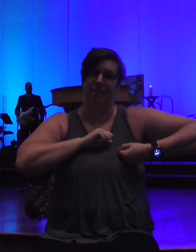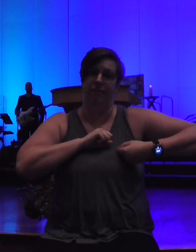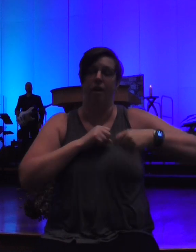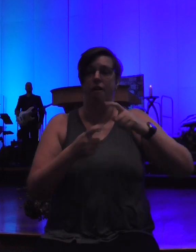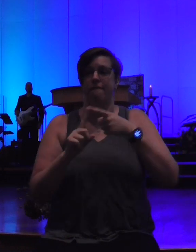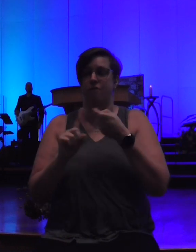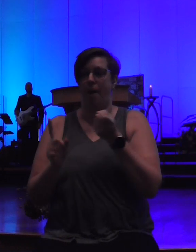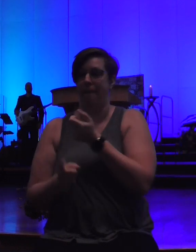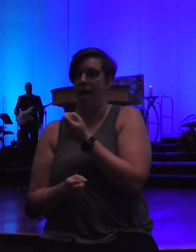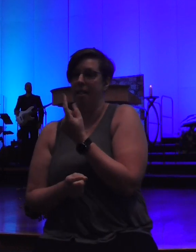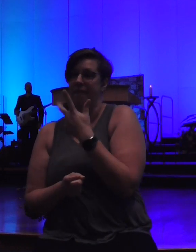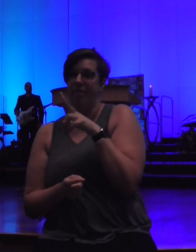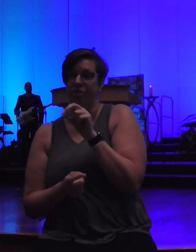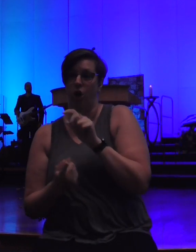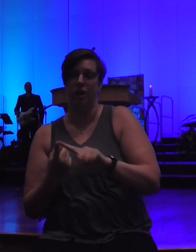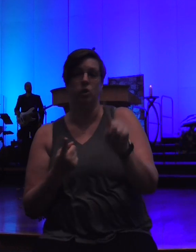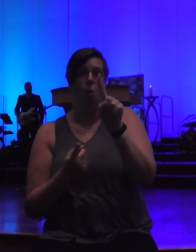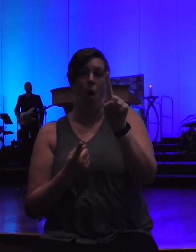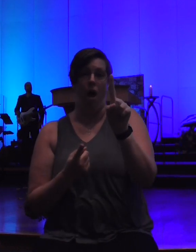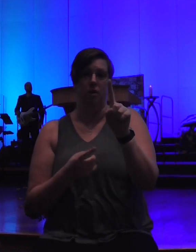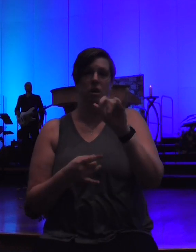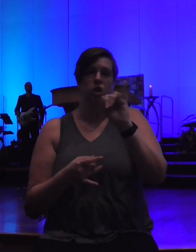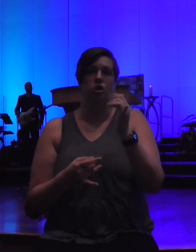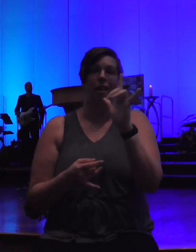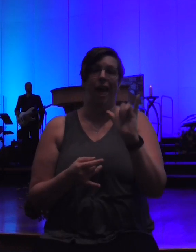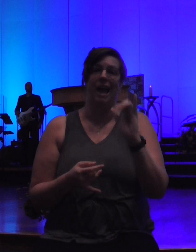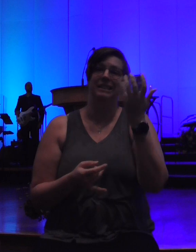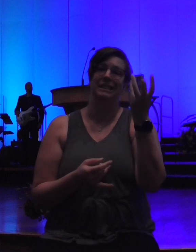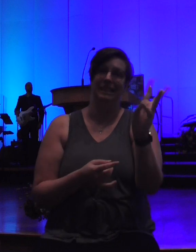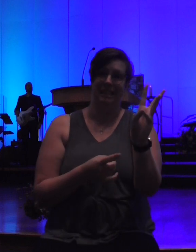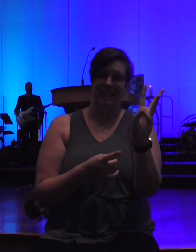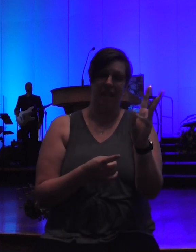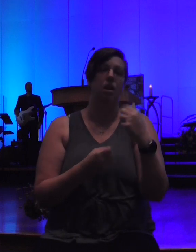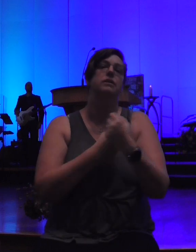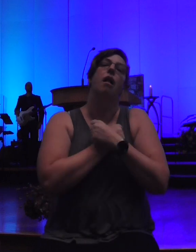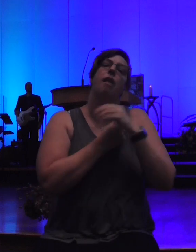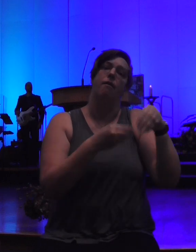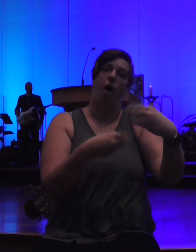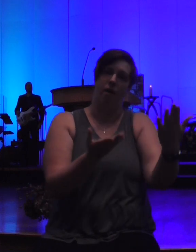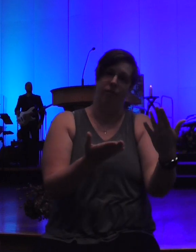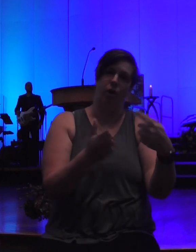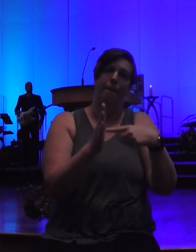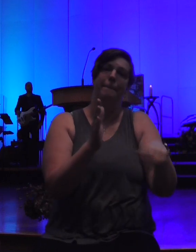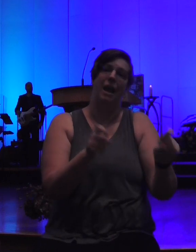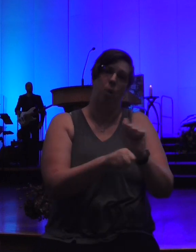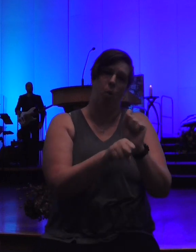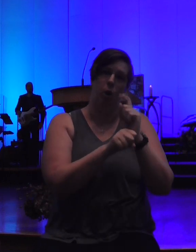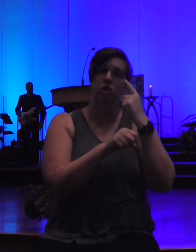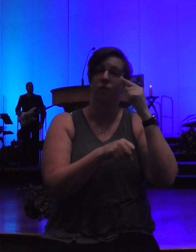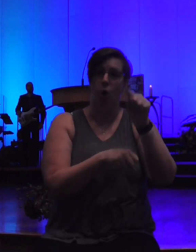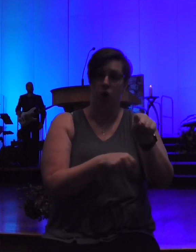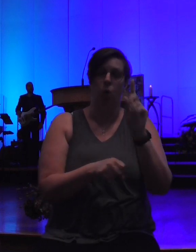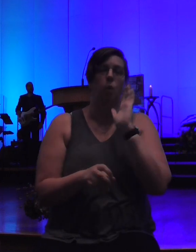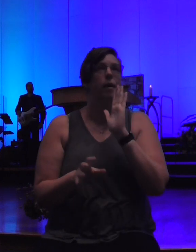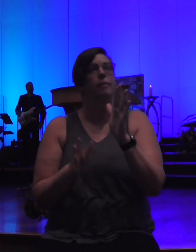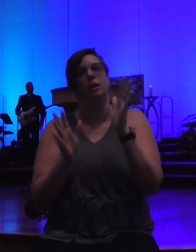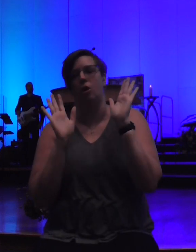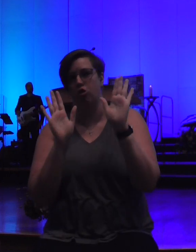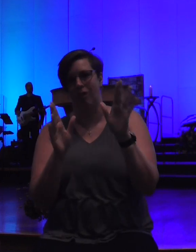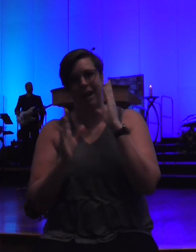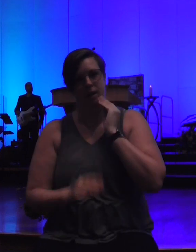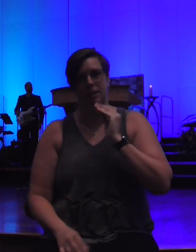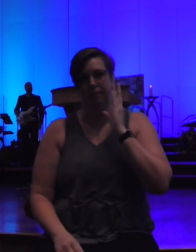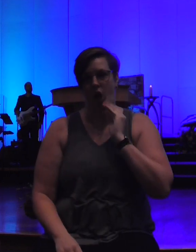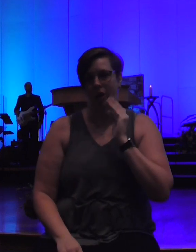11:30 a.m. to 1 p.m. on July 16th. It's for a love offering. Pay what works for you, and it's going to be a wonderful, deepening experience.